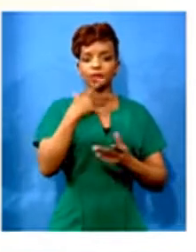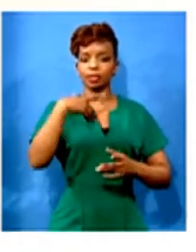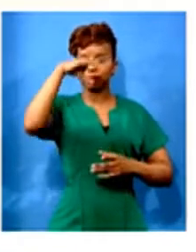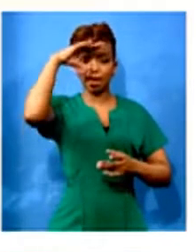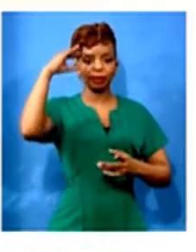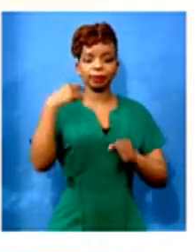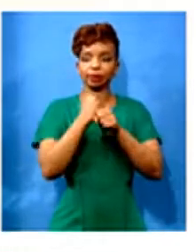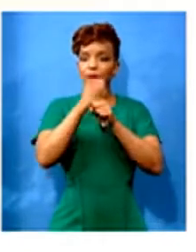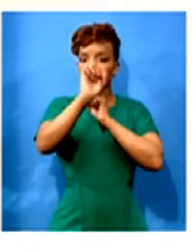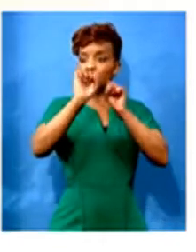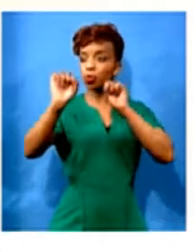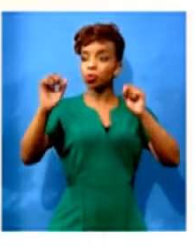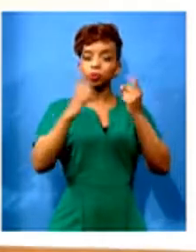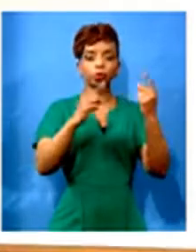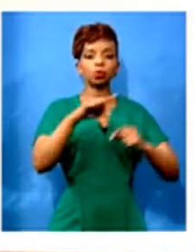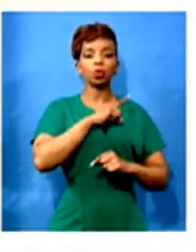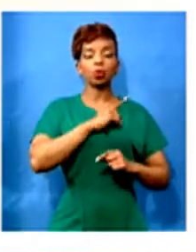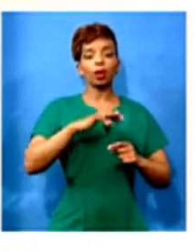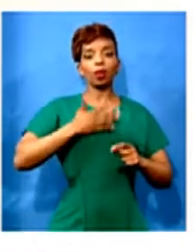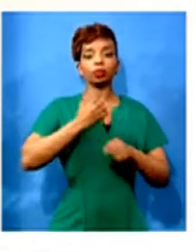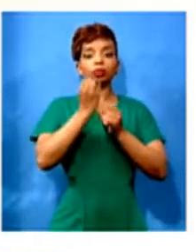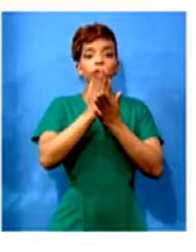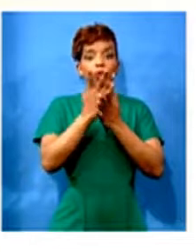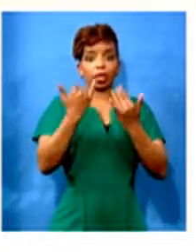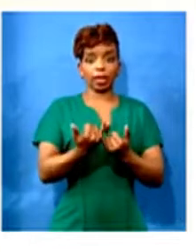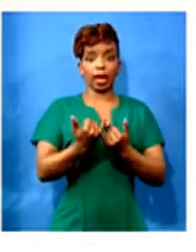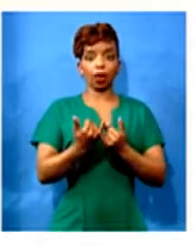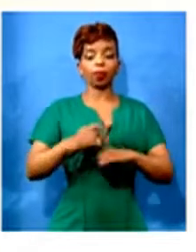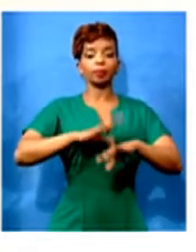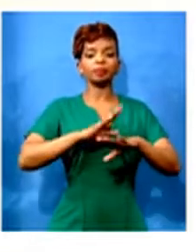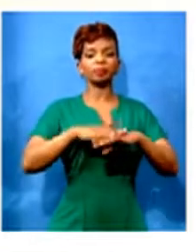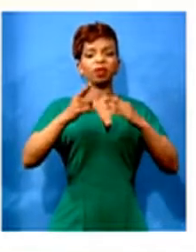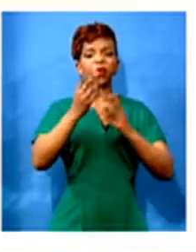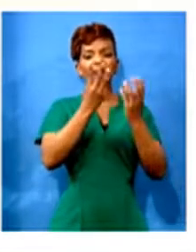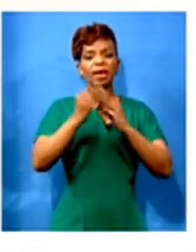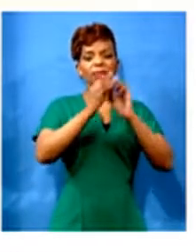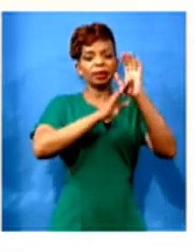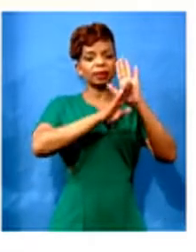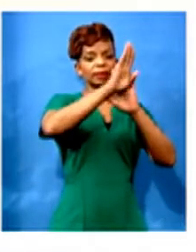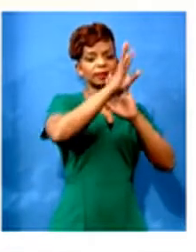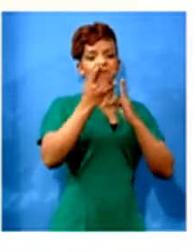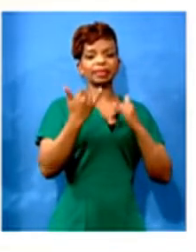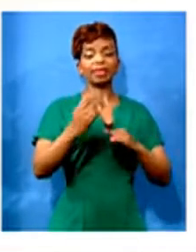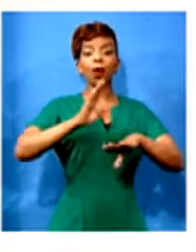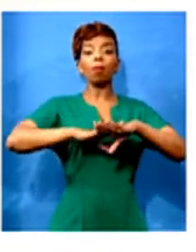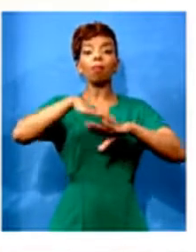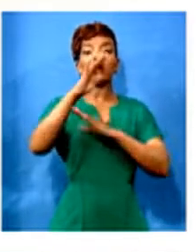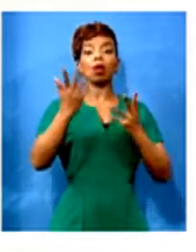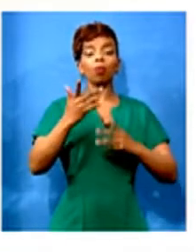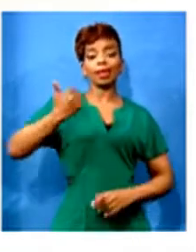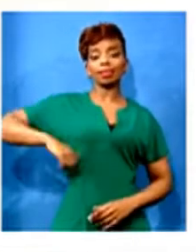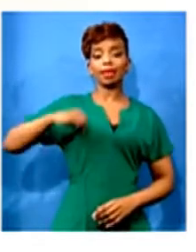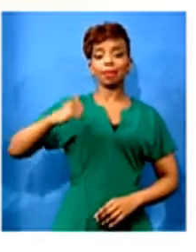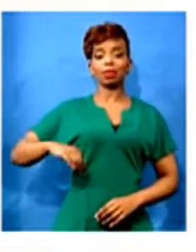towards our peak season right now and numbers climbing so rapidly in the metro, we make sure that everyone that has to function is functioning